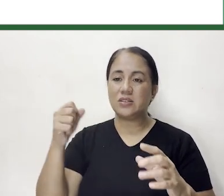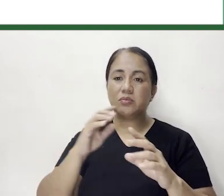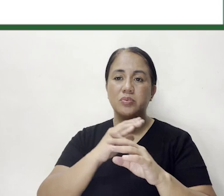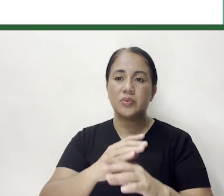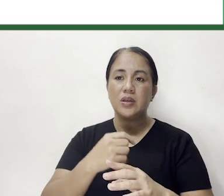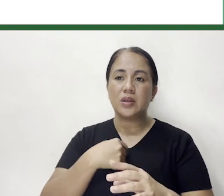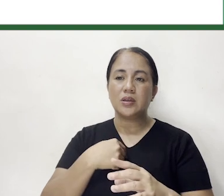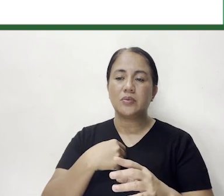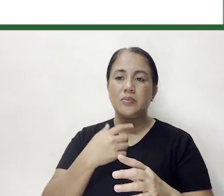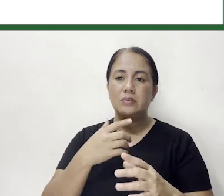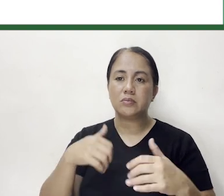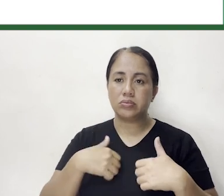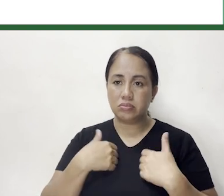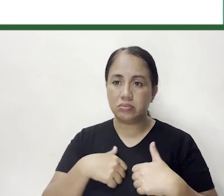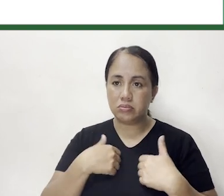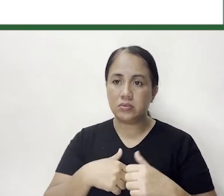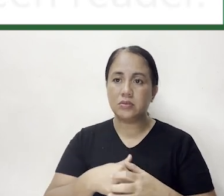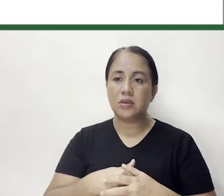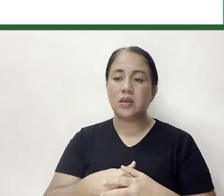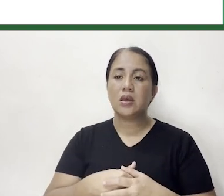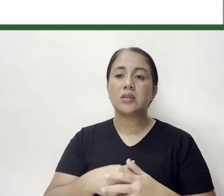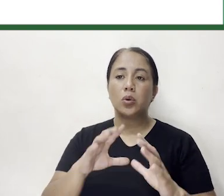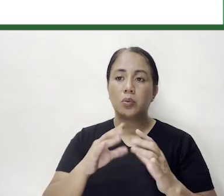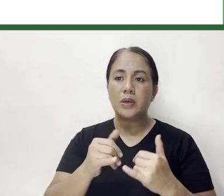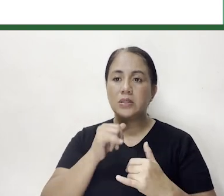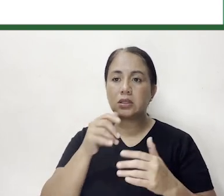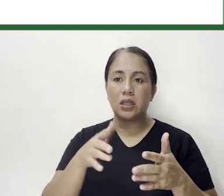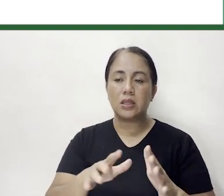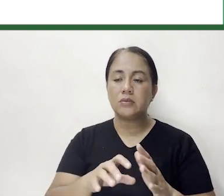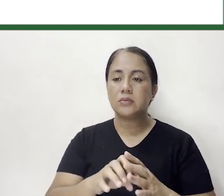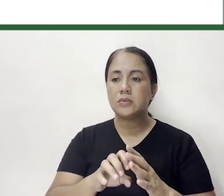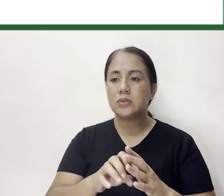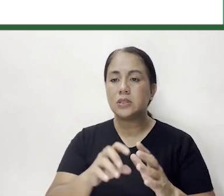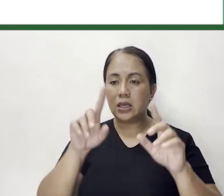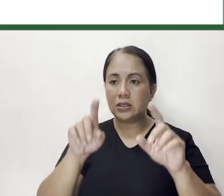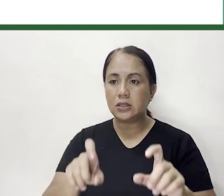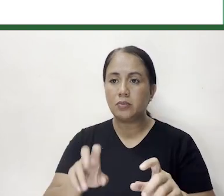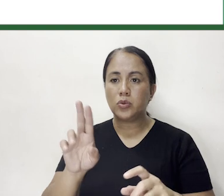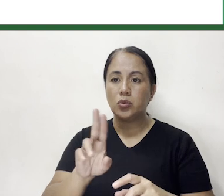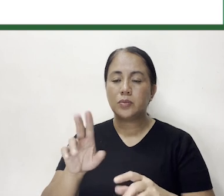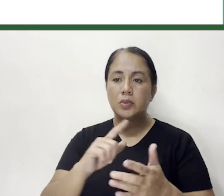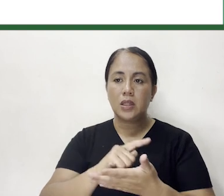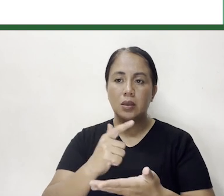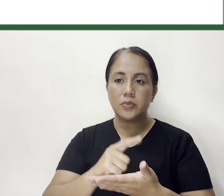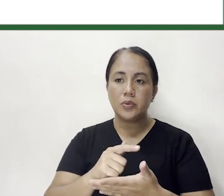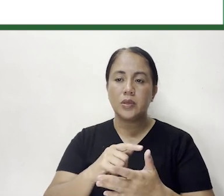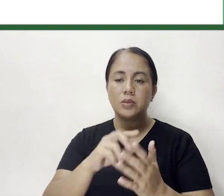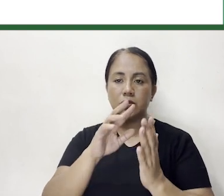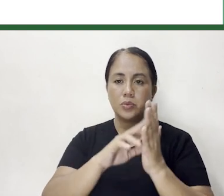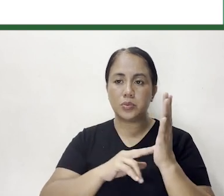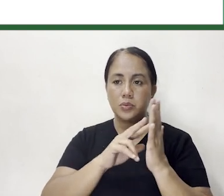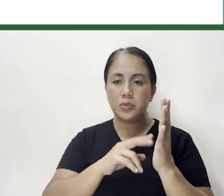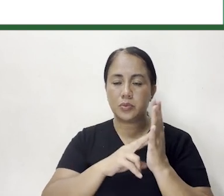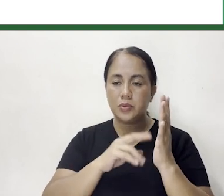panels, preventing him from taking a bath. The company did not allow the exam to be taken using the laptop